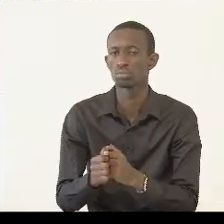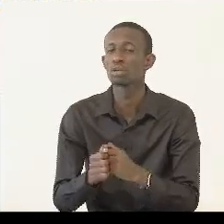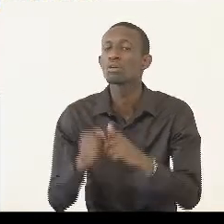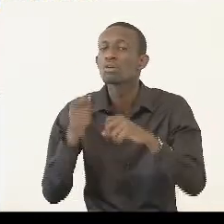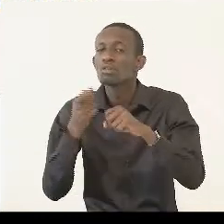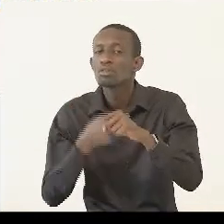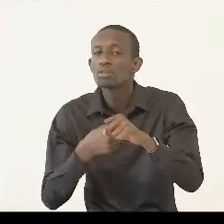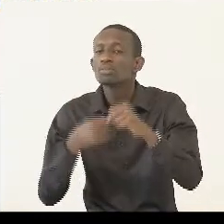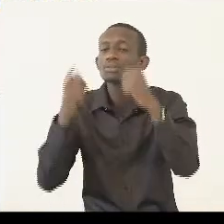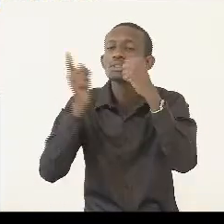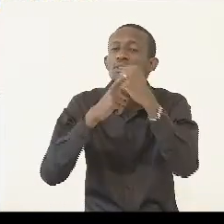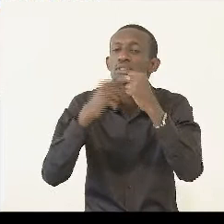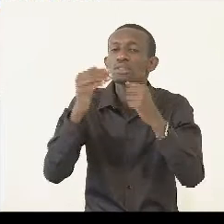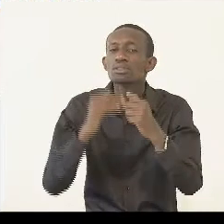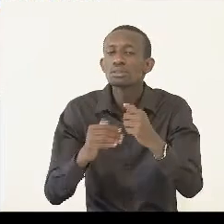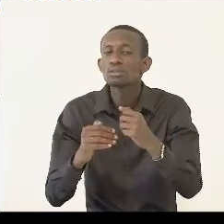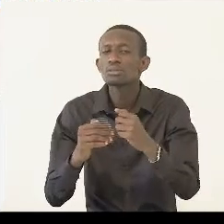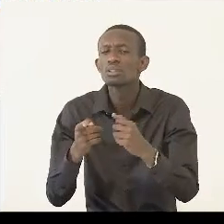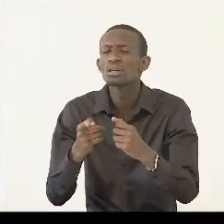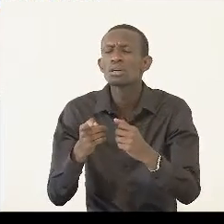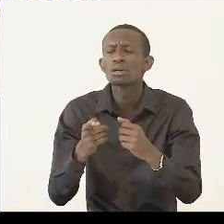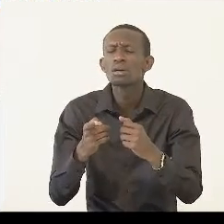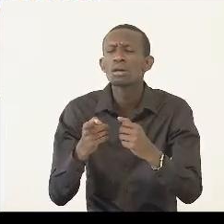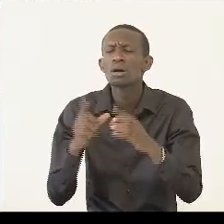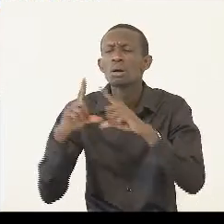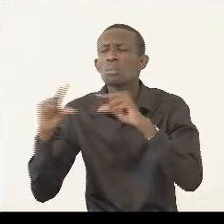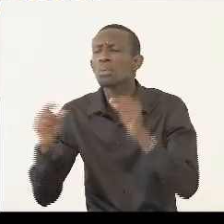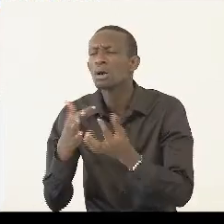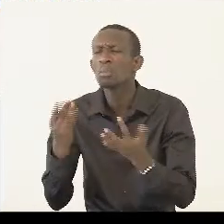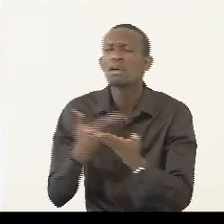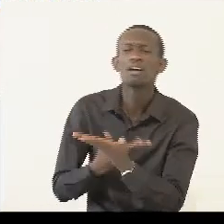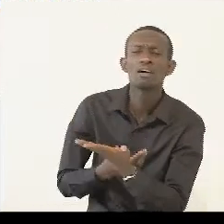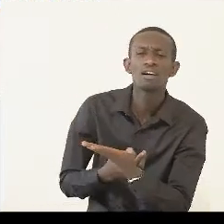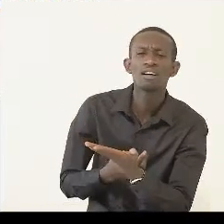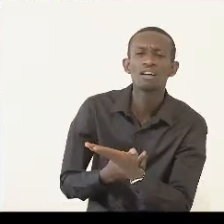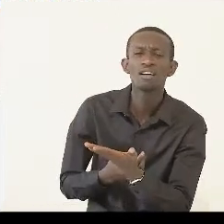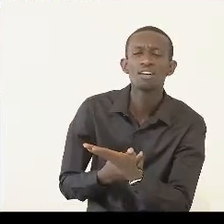make a subtraction. That's math. How many terminologies do we have?